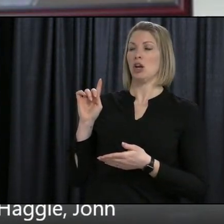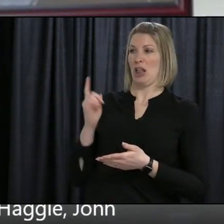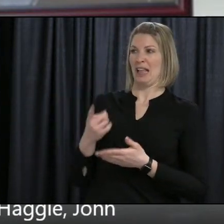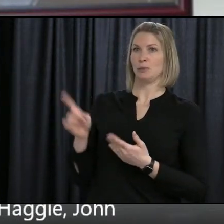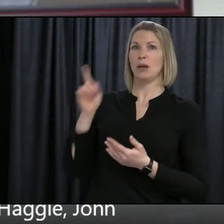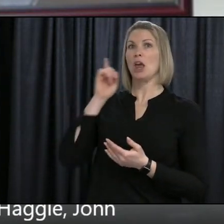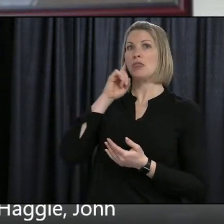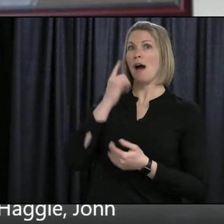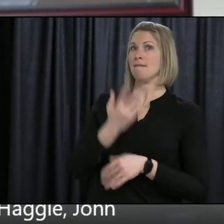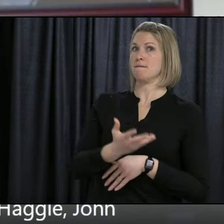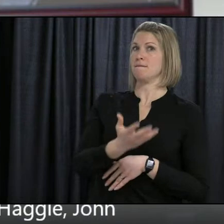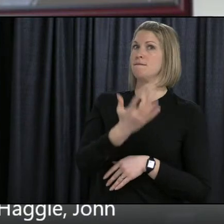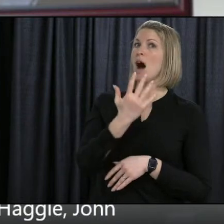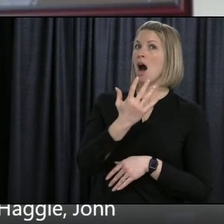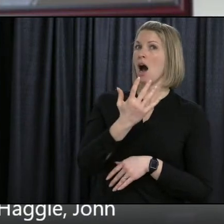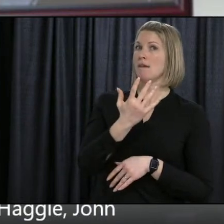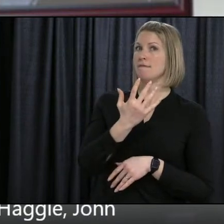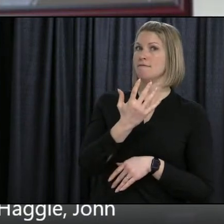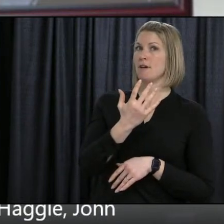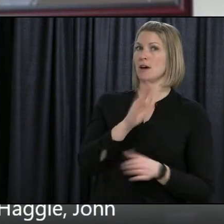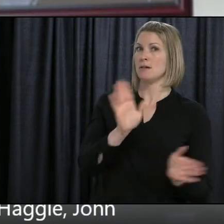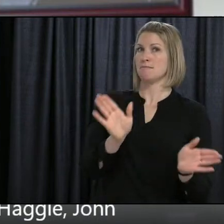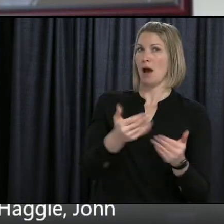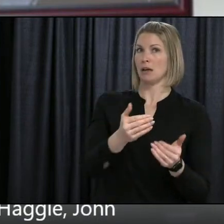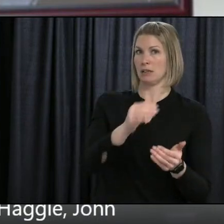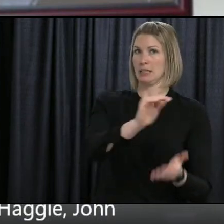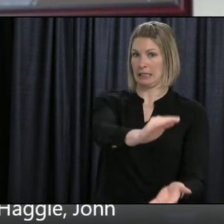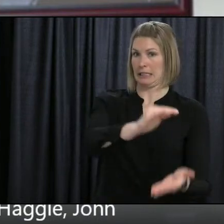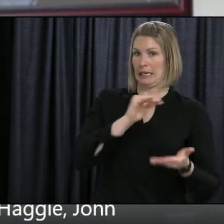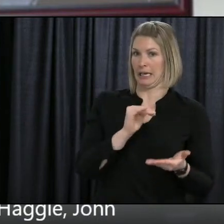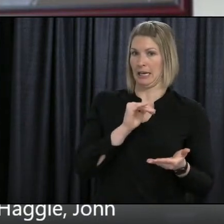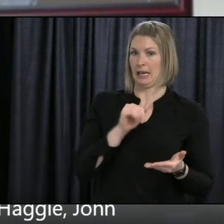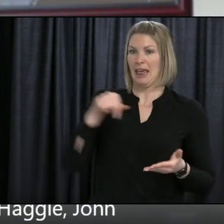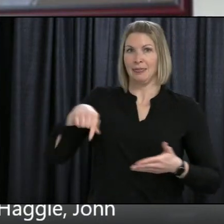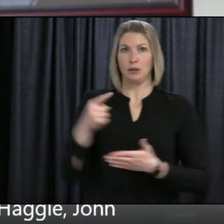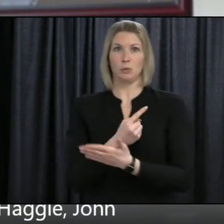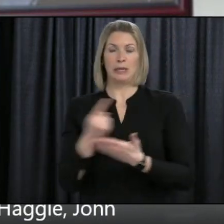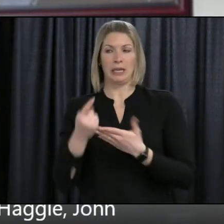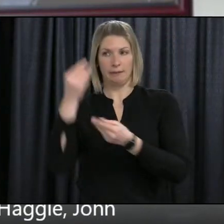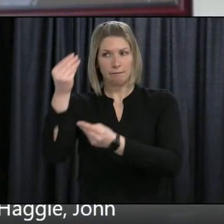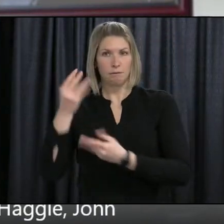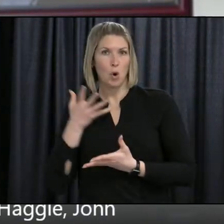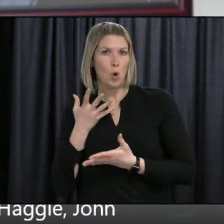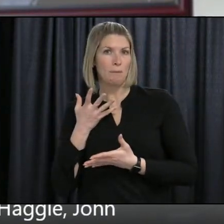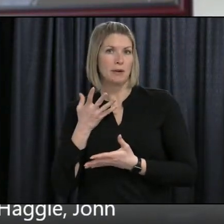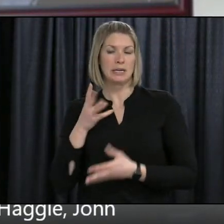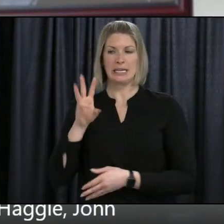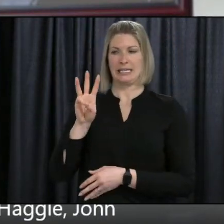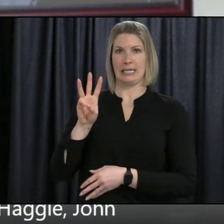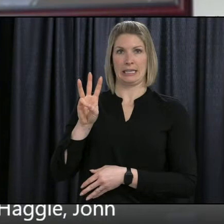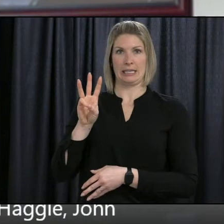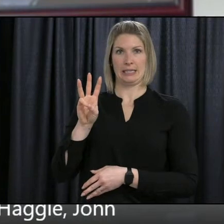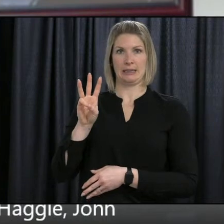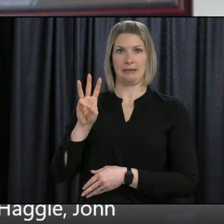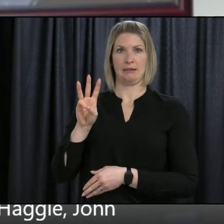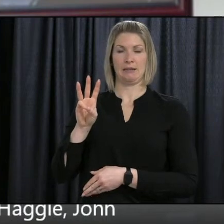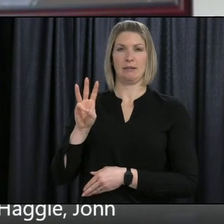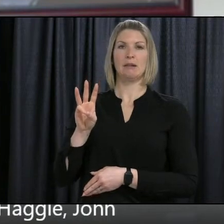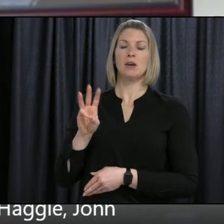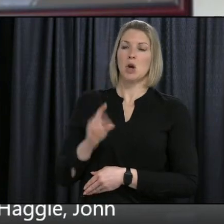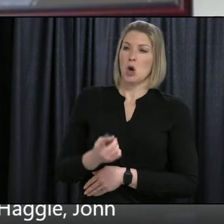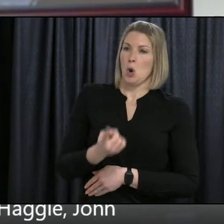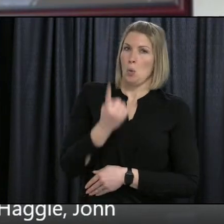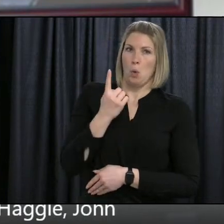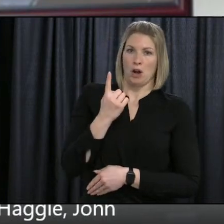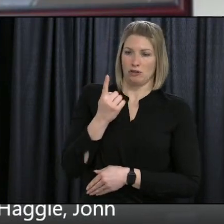this morning that it would actually be 6. There are 175 vials in a tray, and Pfizer now